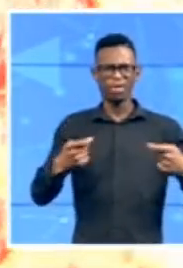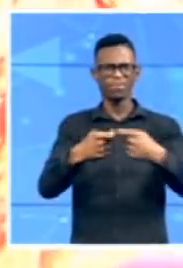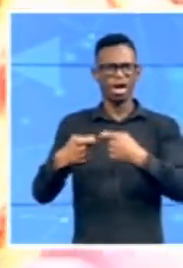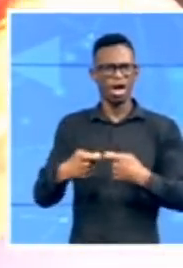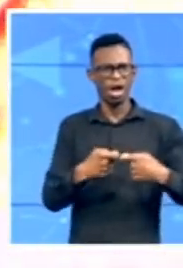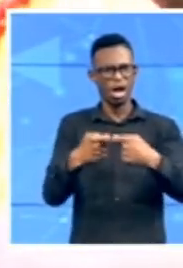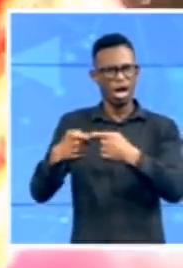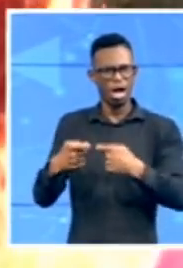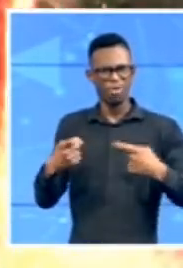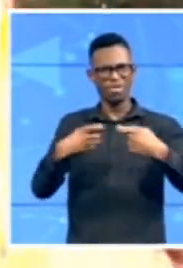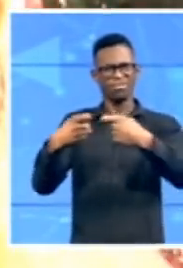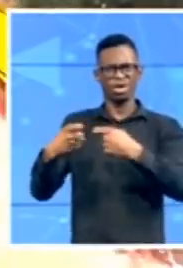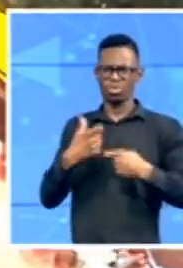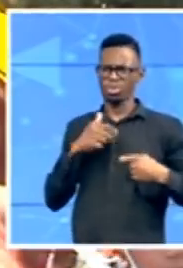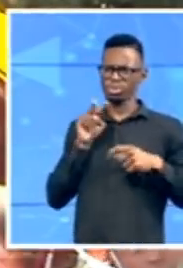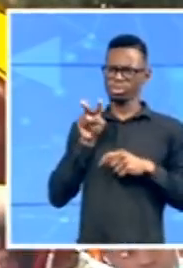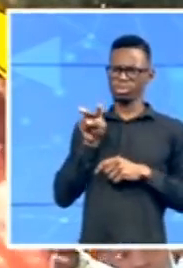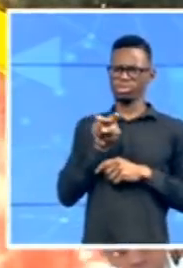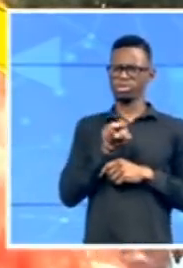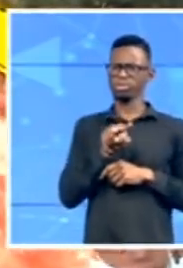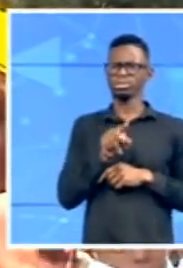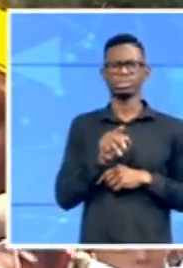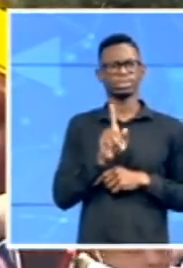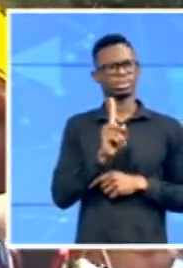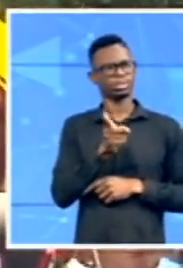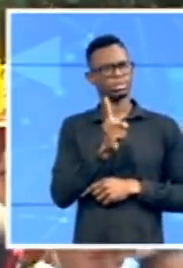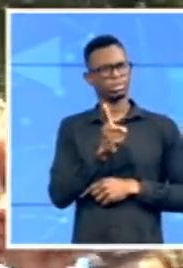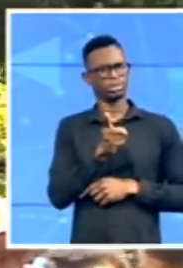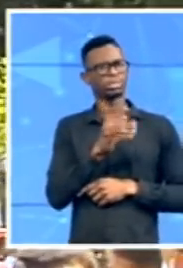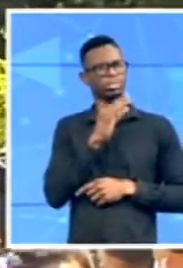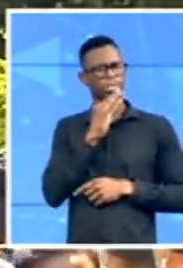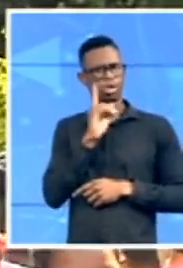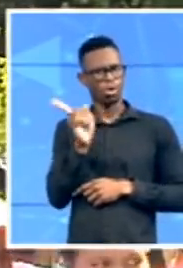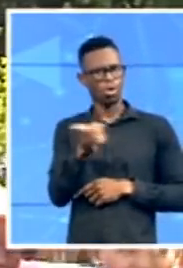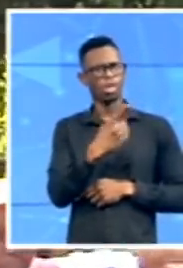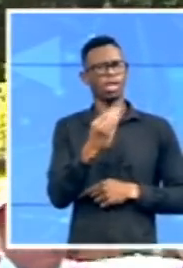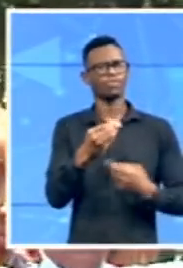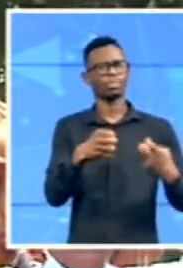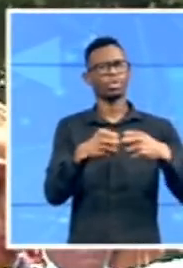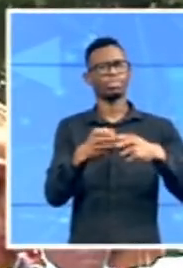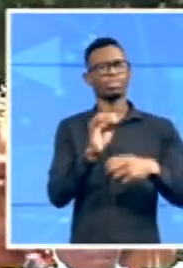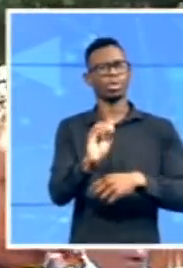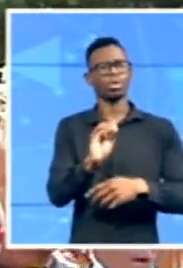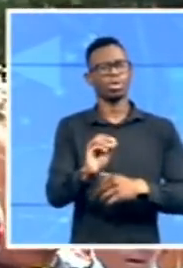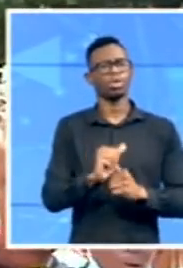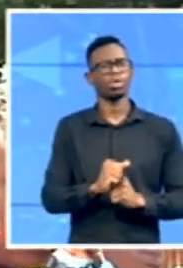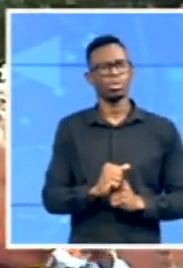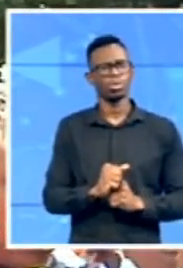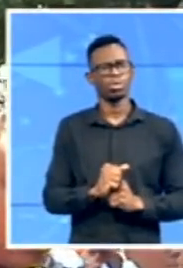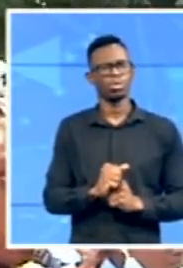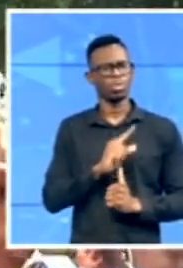That says a lot about all of you. That says a lot about your